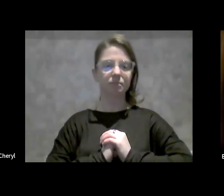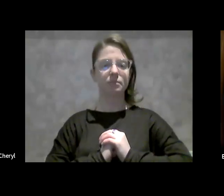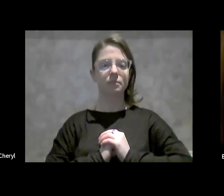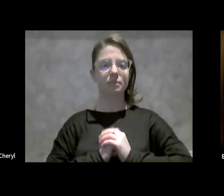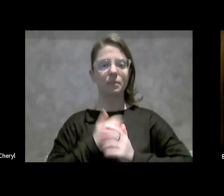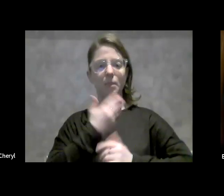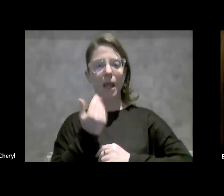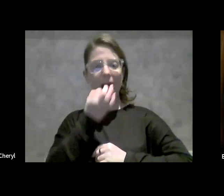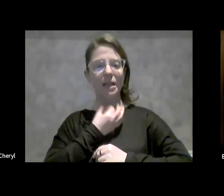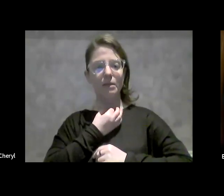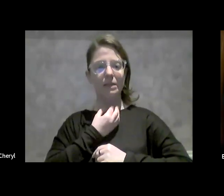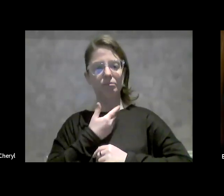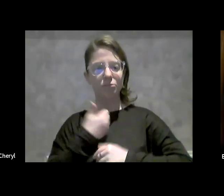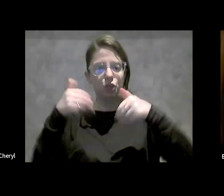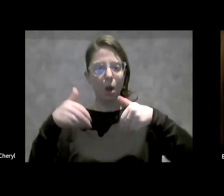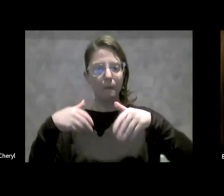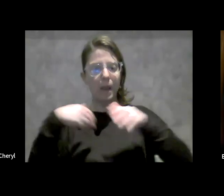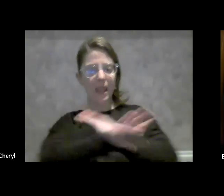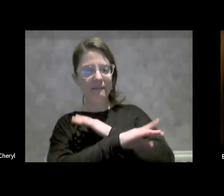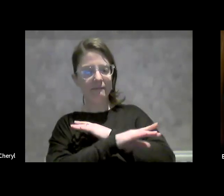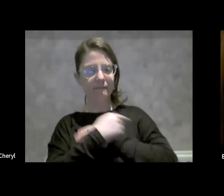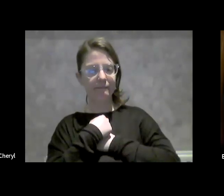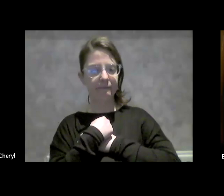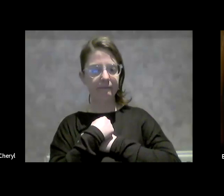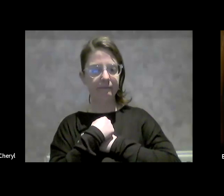politely asked to leave the shop.